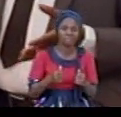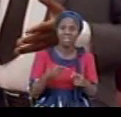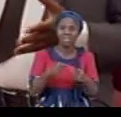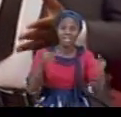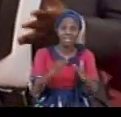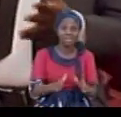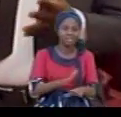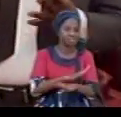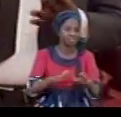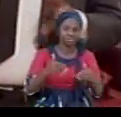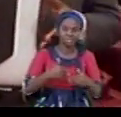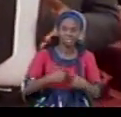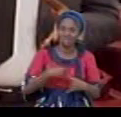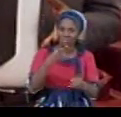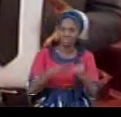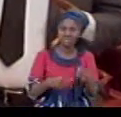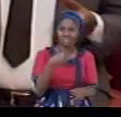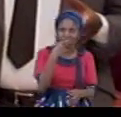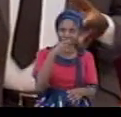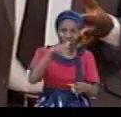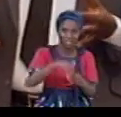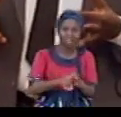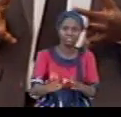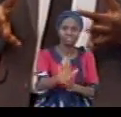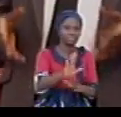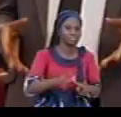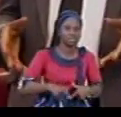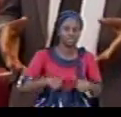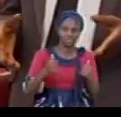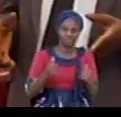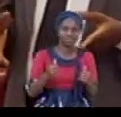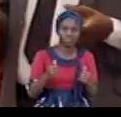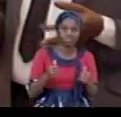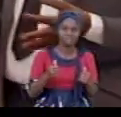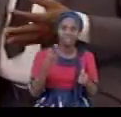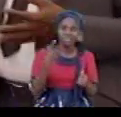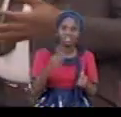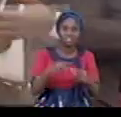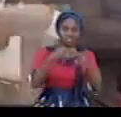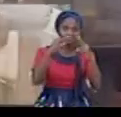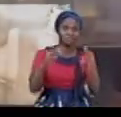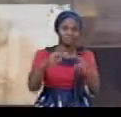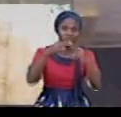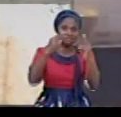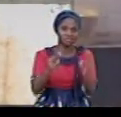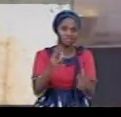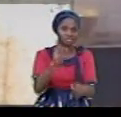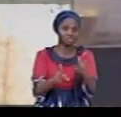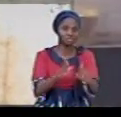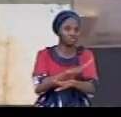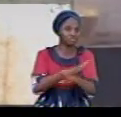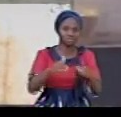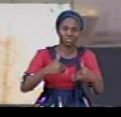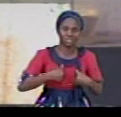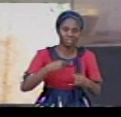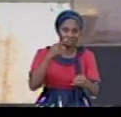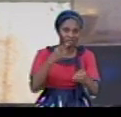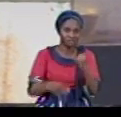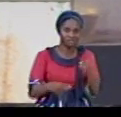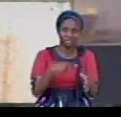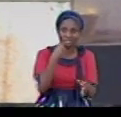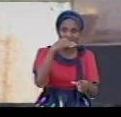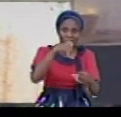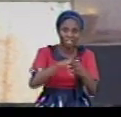Enemies do not have the last say in your life. The village does not have the last say in